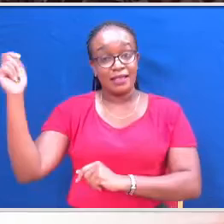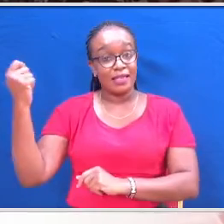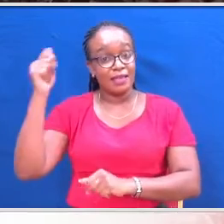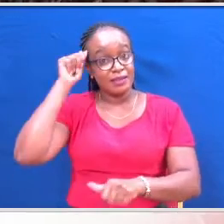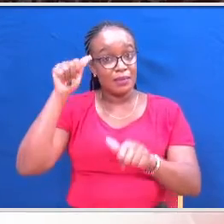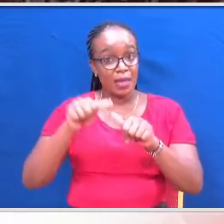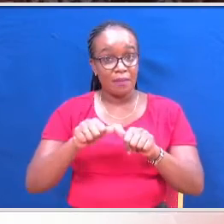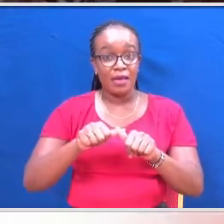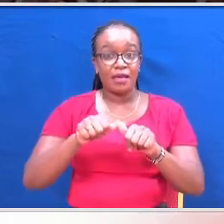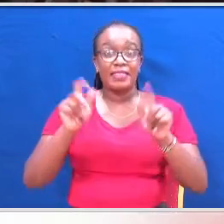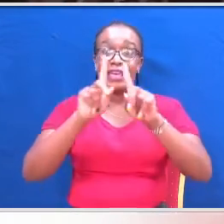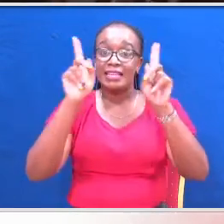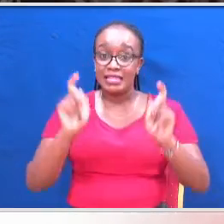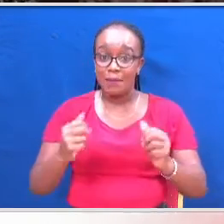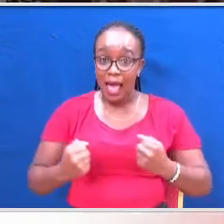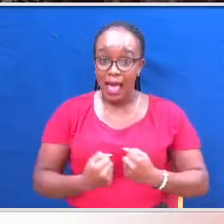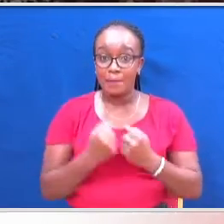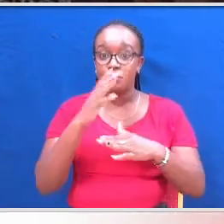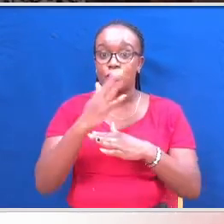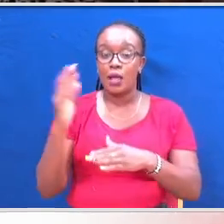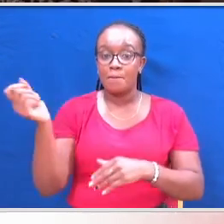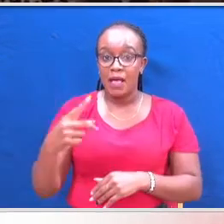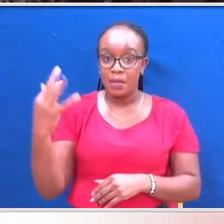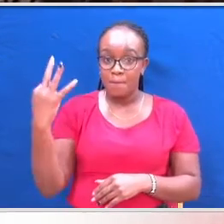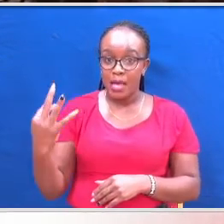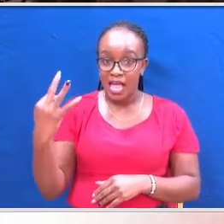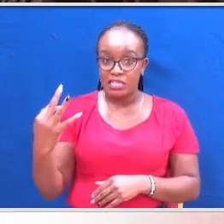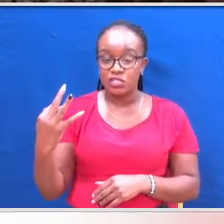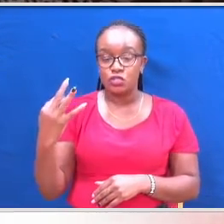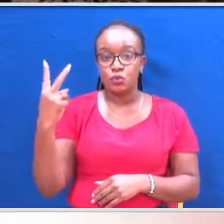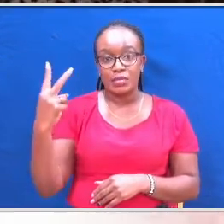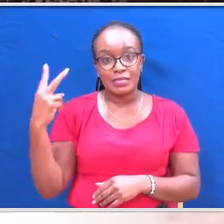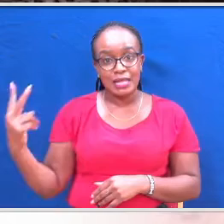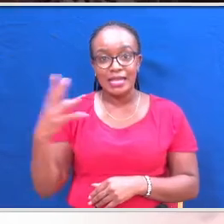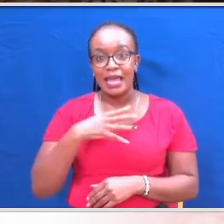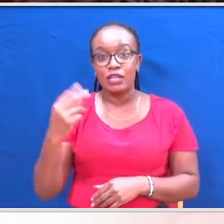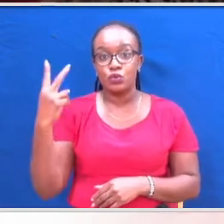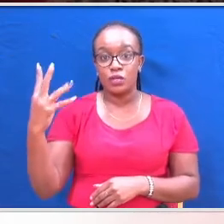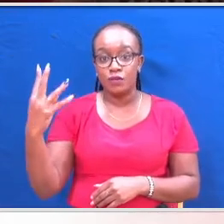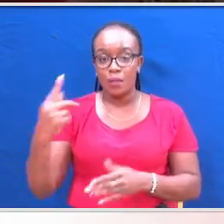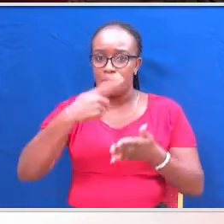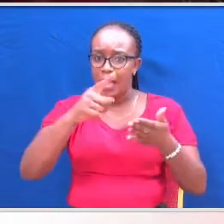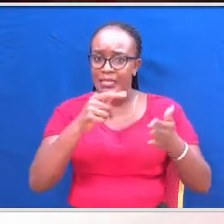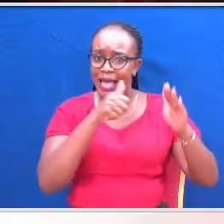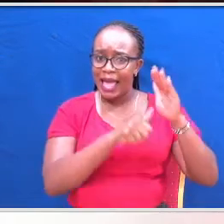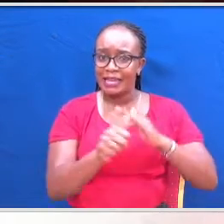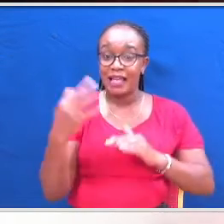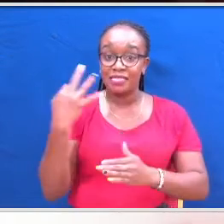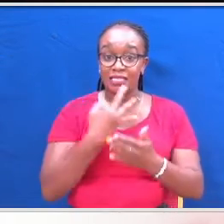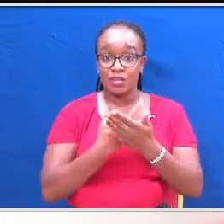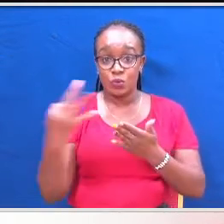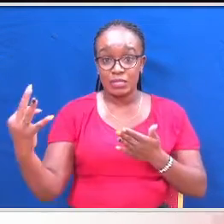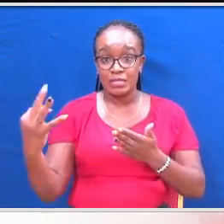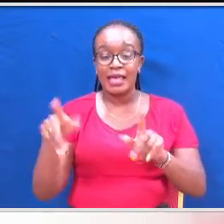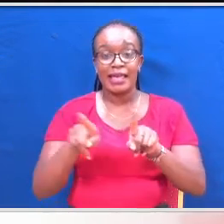were conducted between March 22nd and 24th and were marked under 3 weeks as the